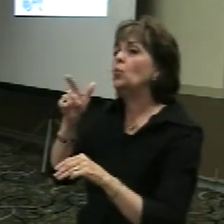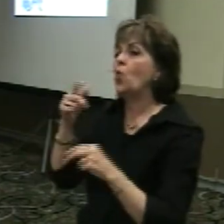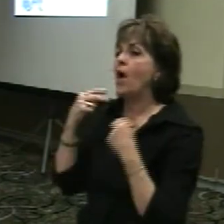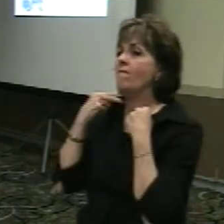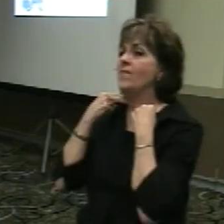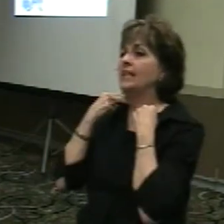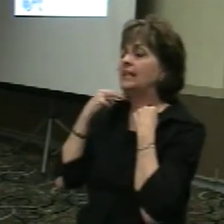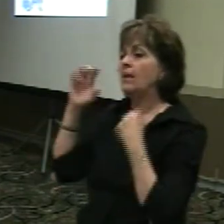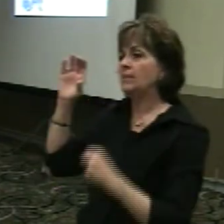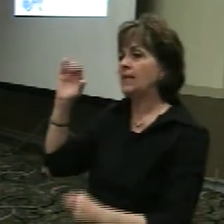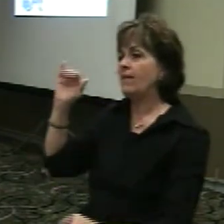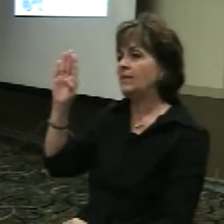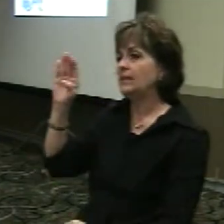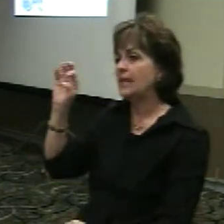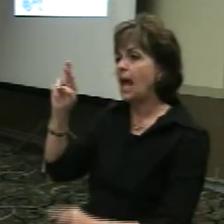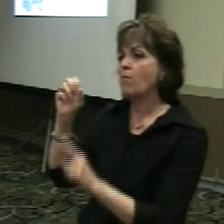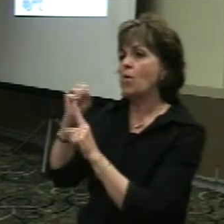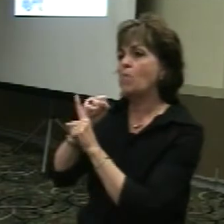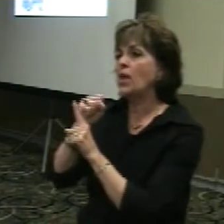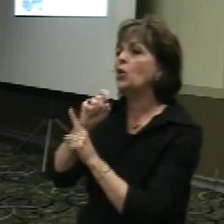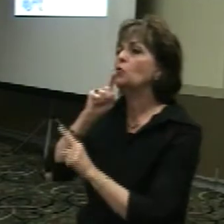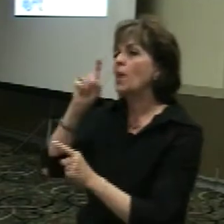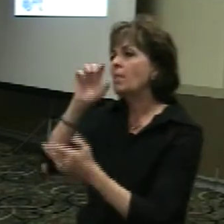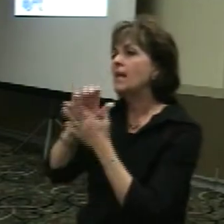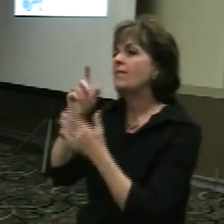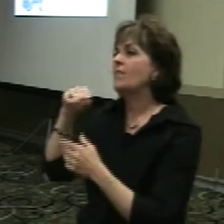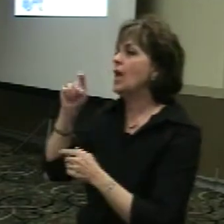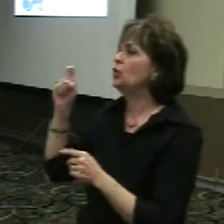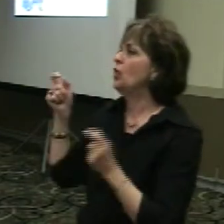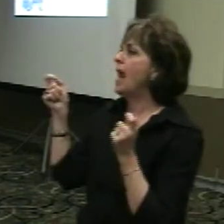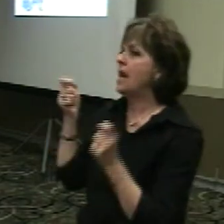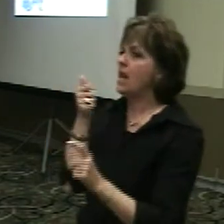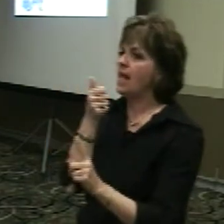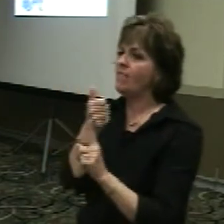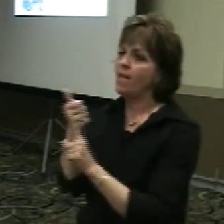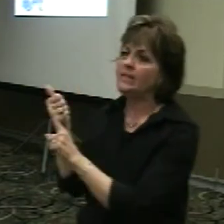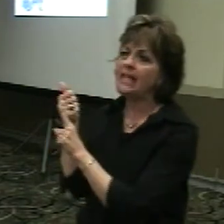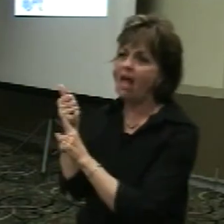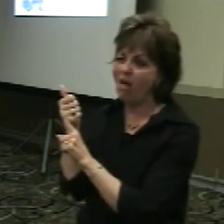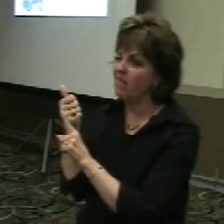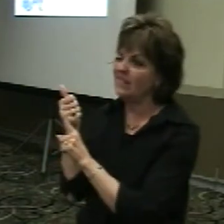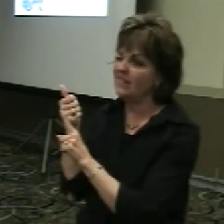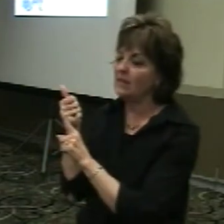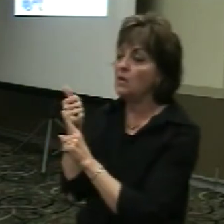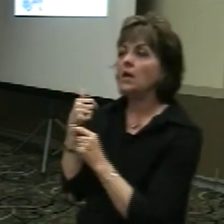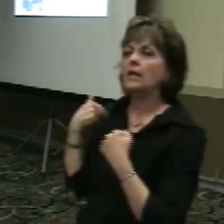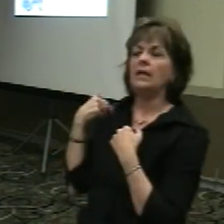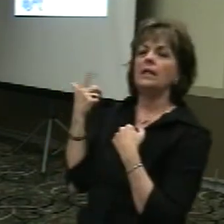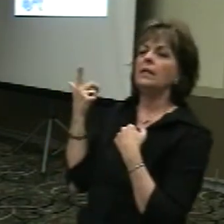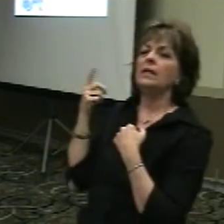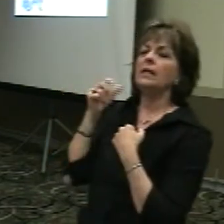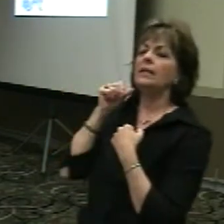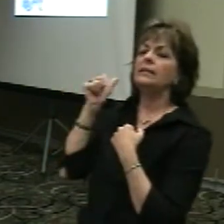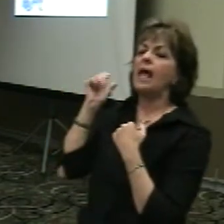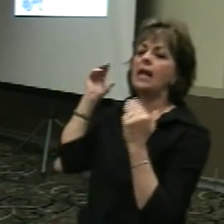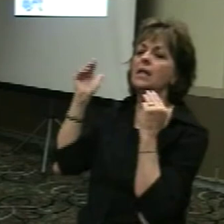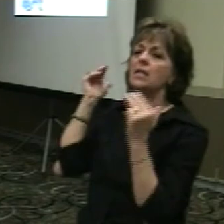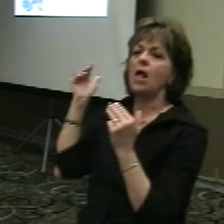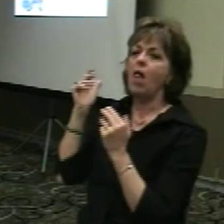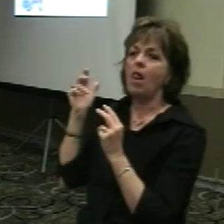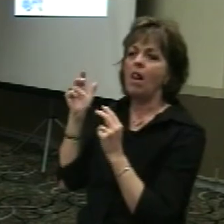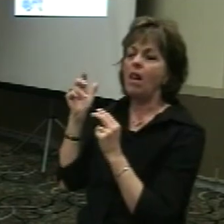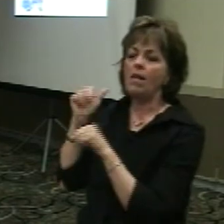the victims of cyberbullying truly believe they should be able to handle this themselves. That this is not an adult-based